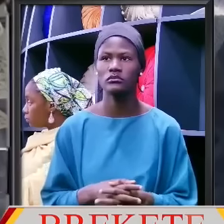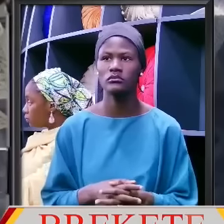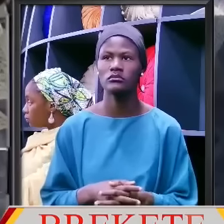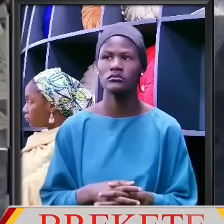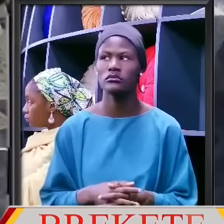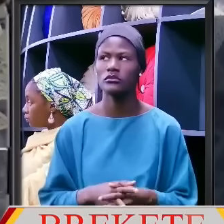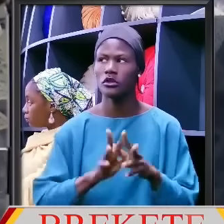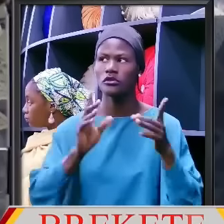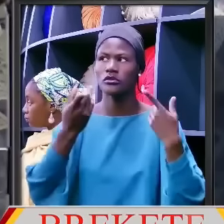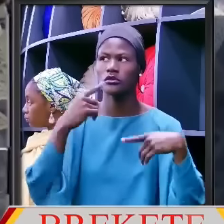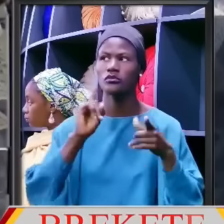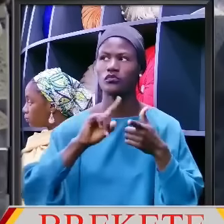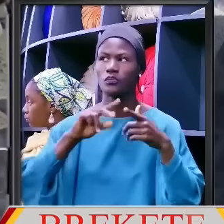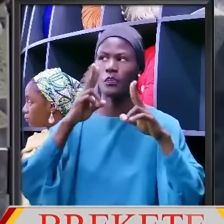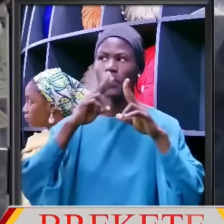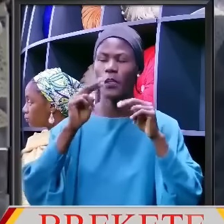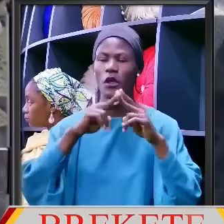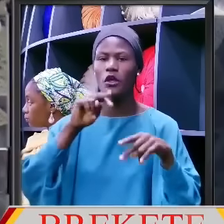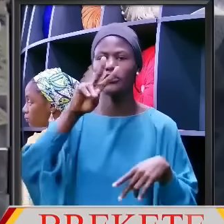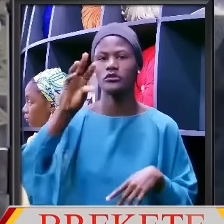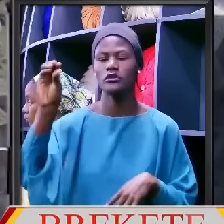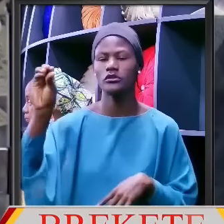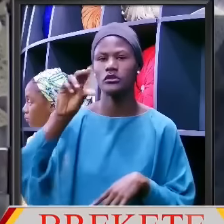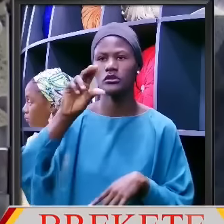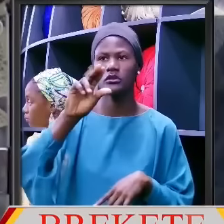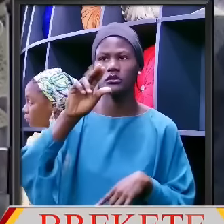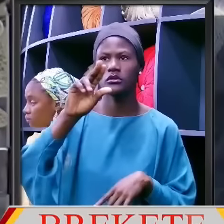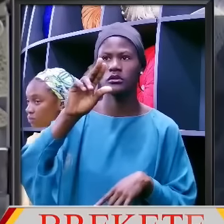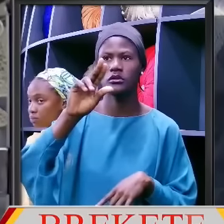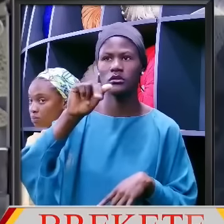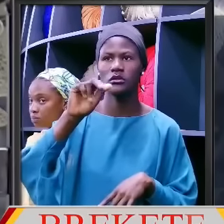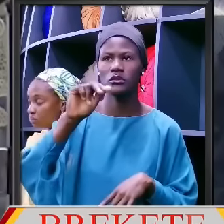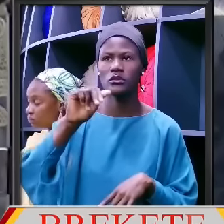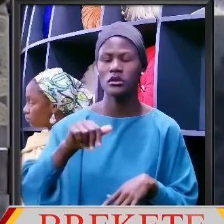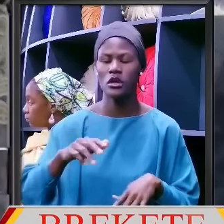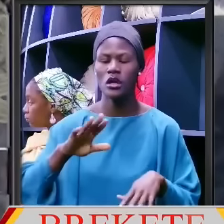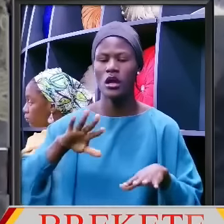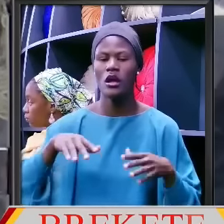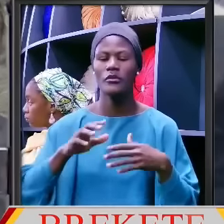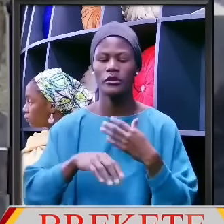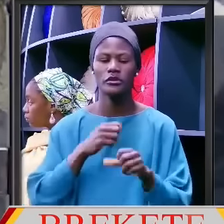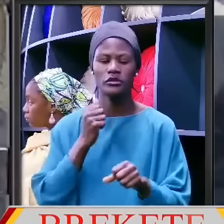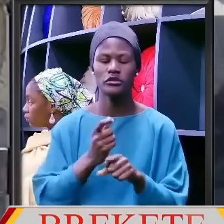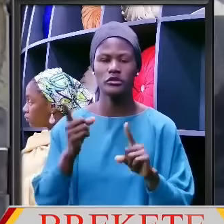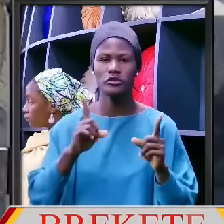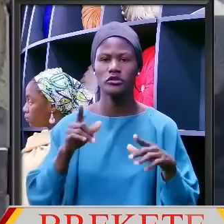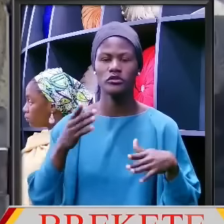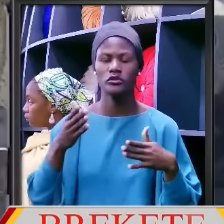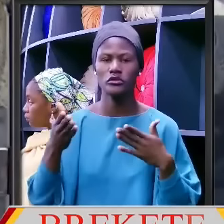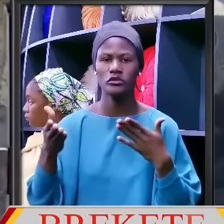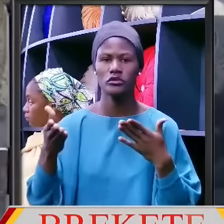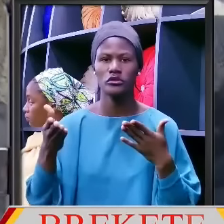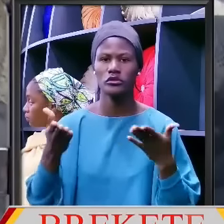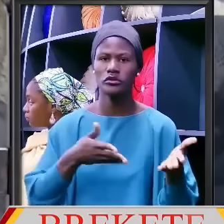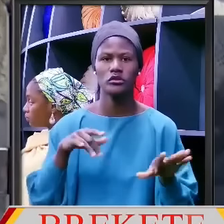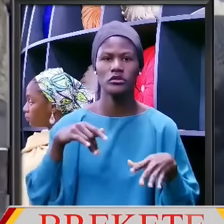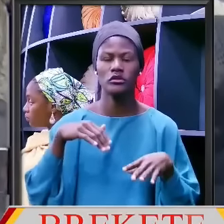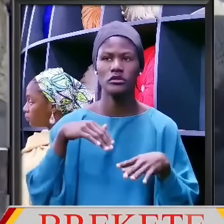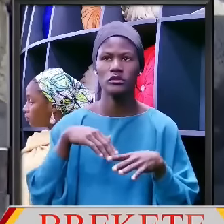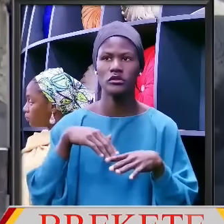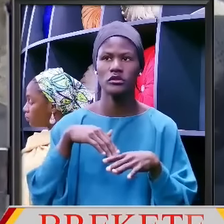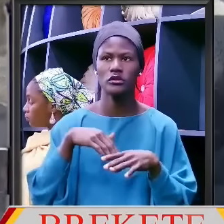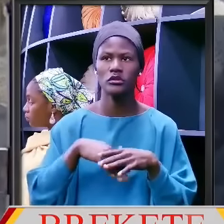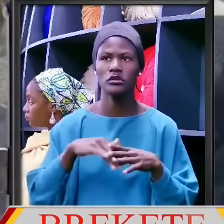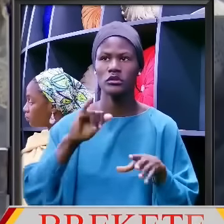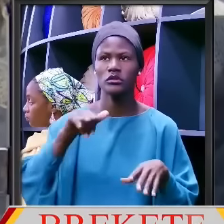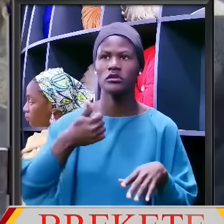So I came to the village. That was 2011. After you don't stay how many years for Japan? 20-something